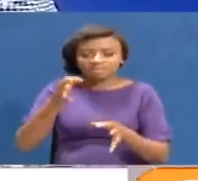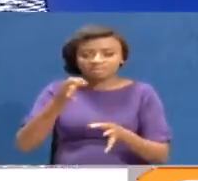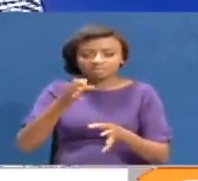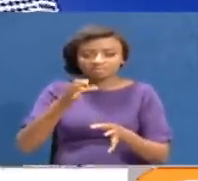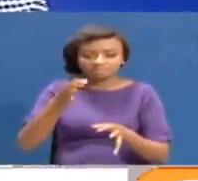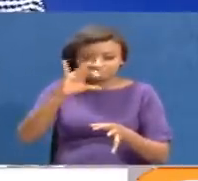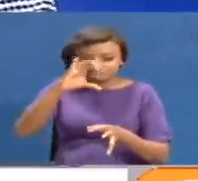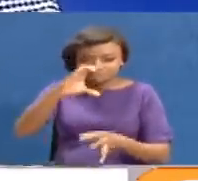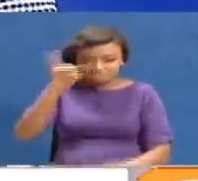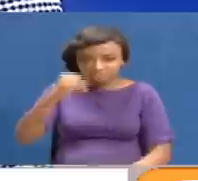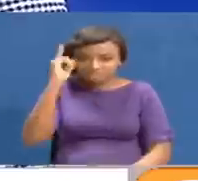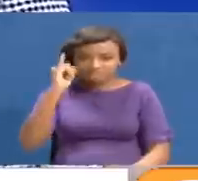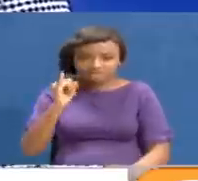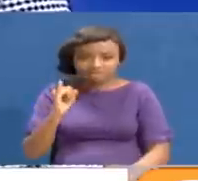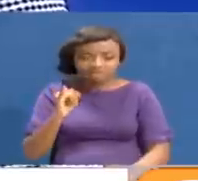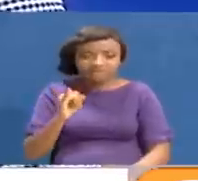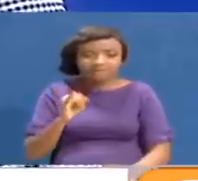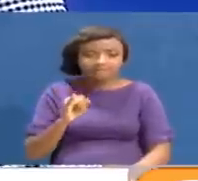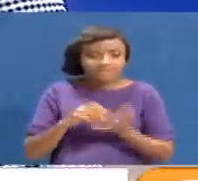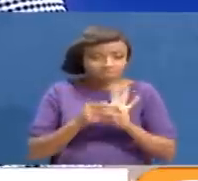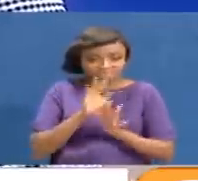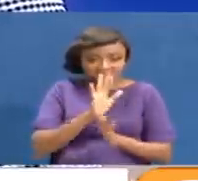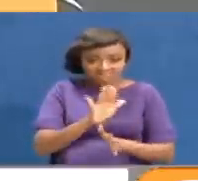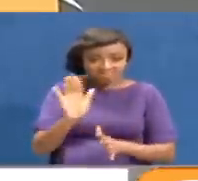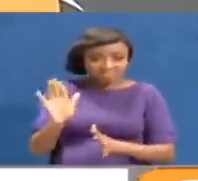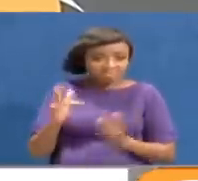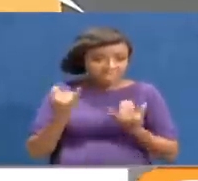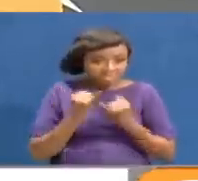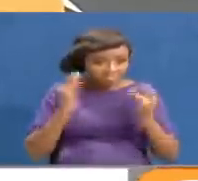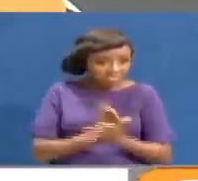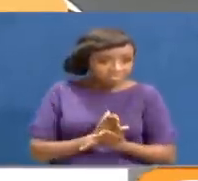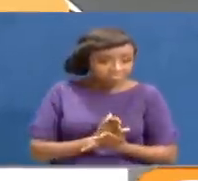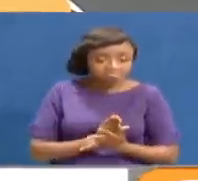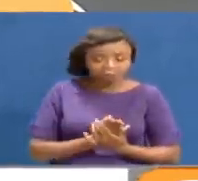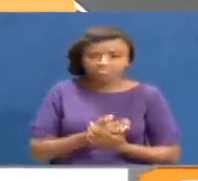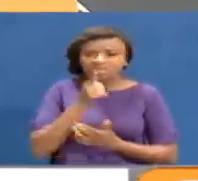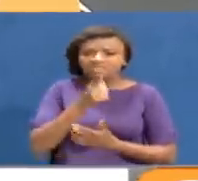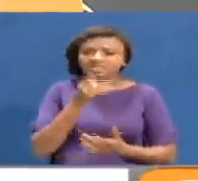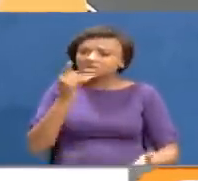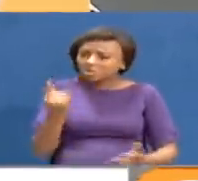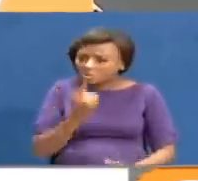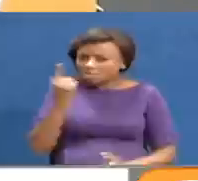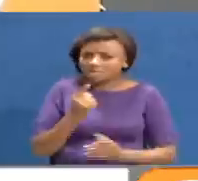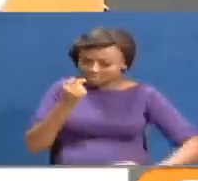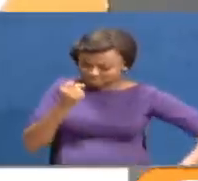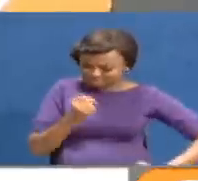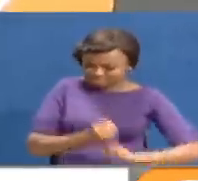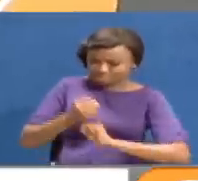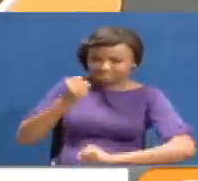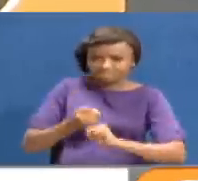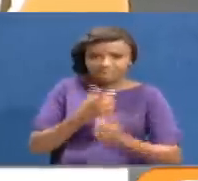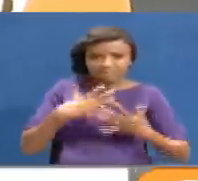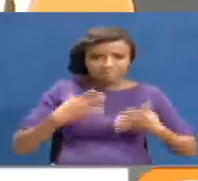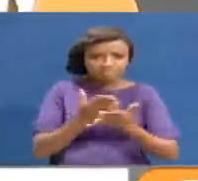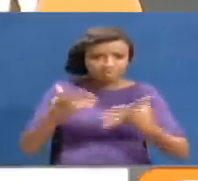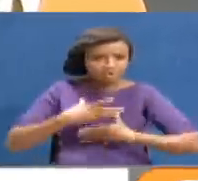right? Does that erode their independence? So it actually enhances the confidence the people will have